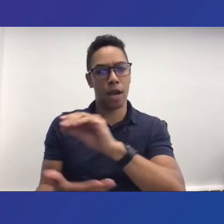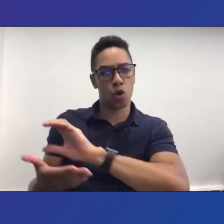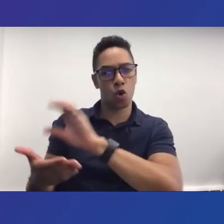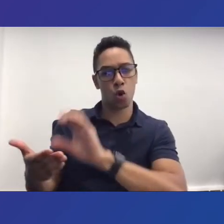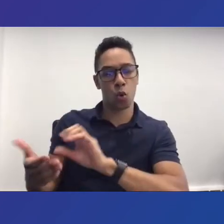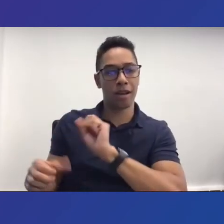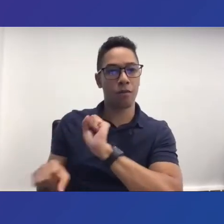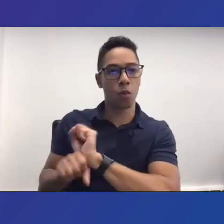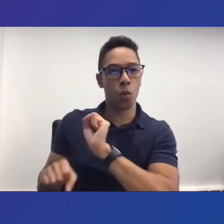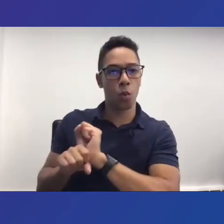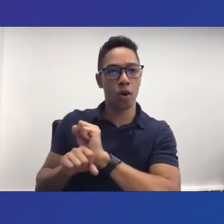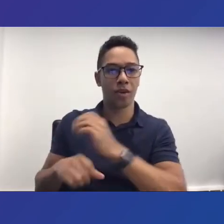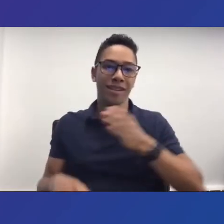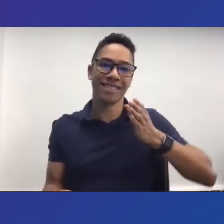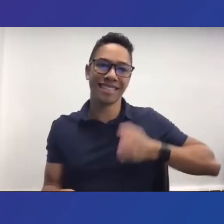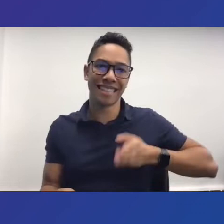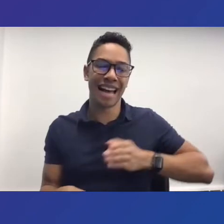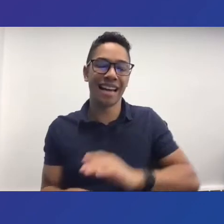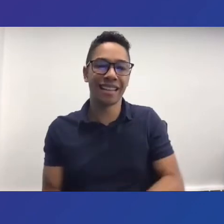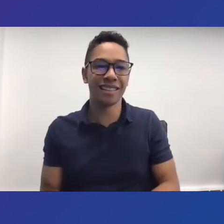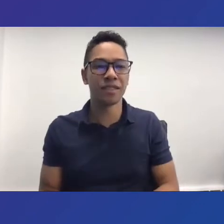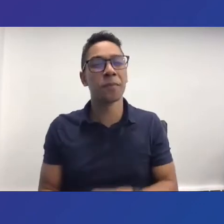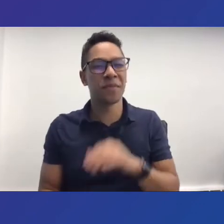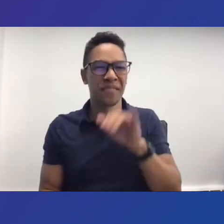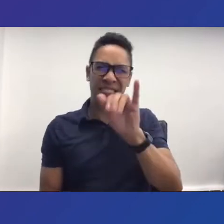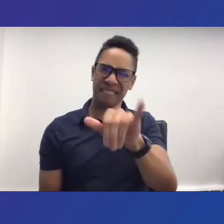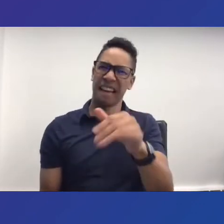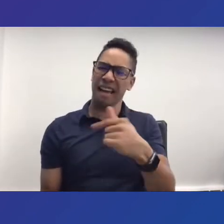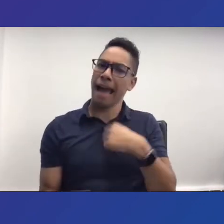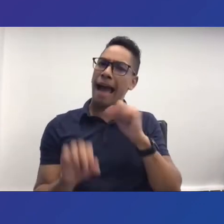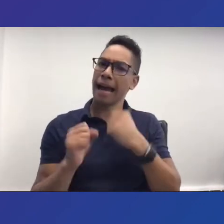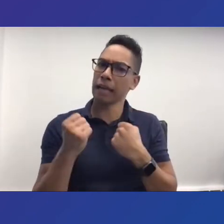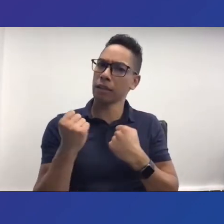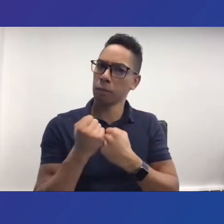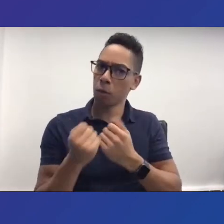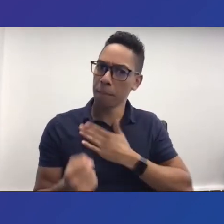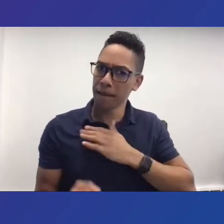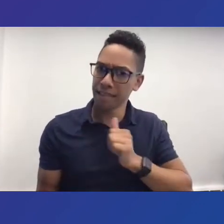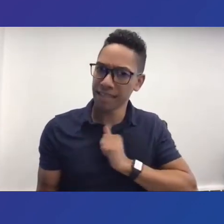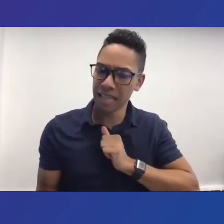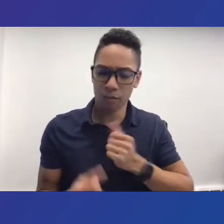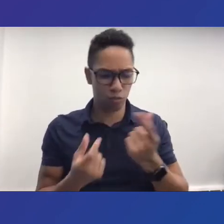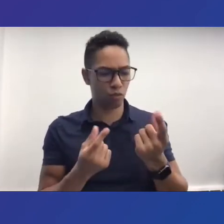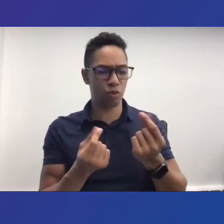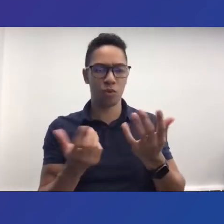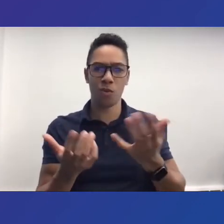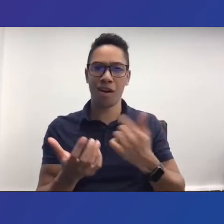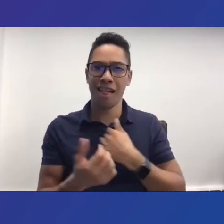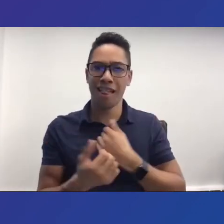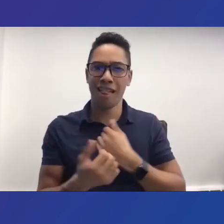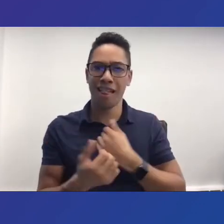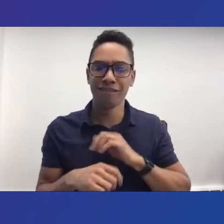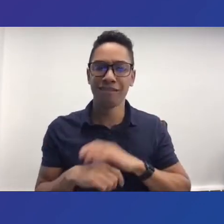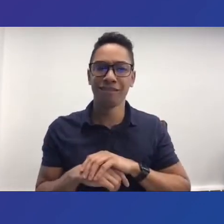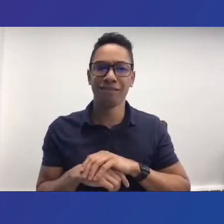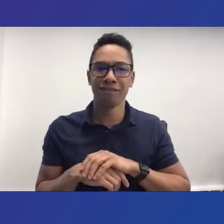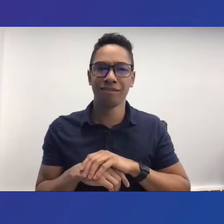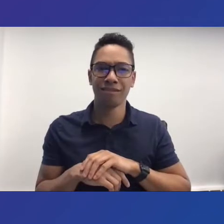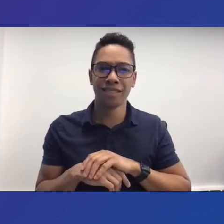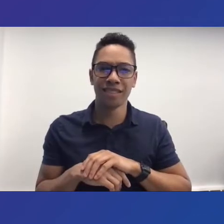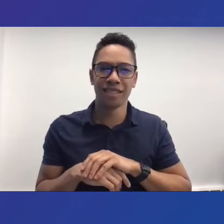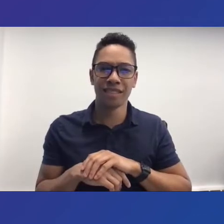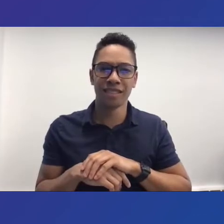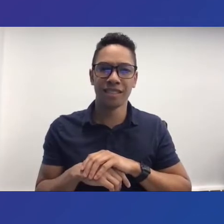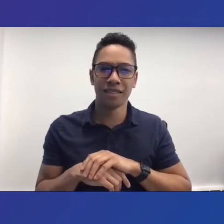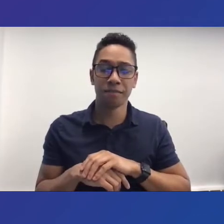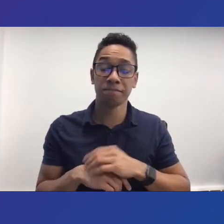So there's that, the fact that I'm able to sustain myself doing what I enjoy. And